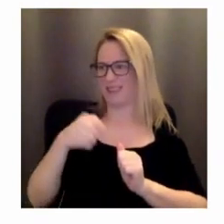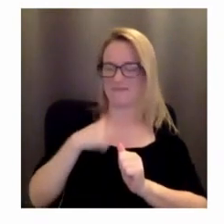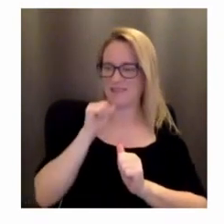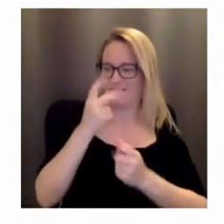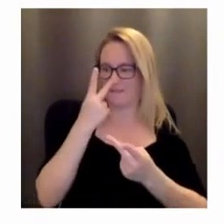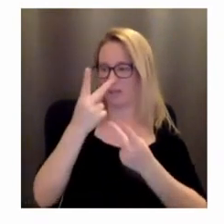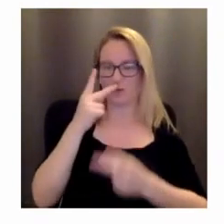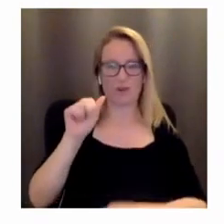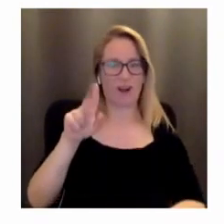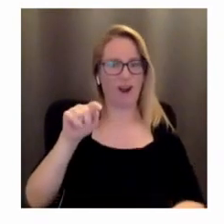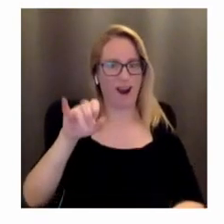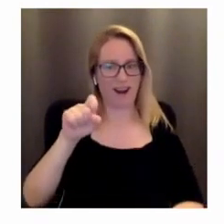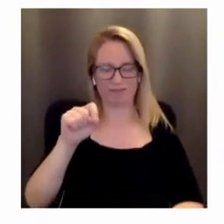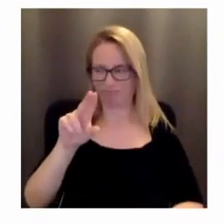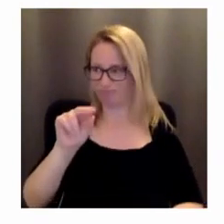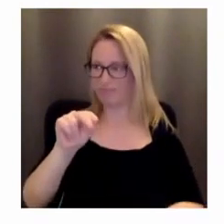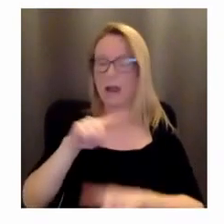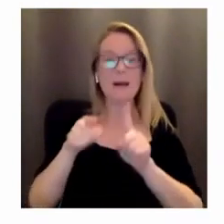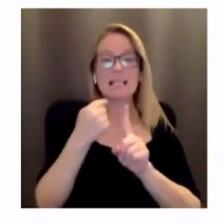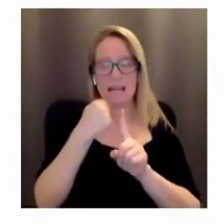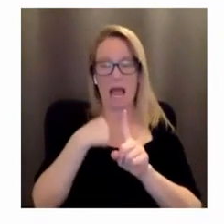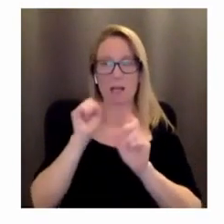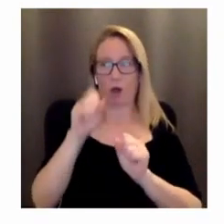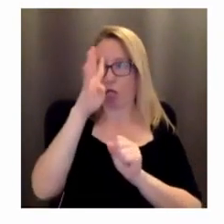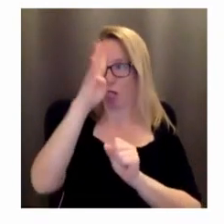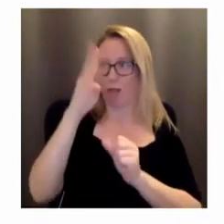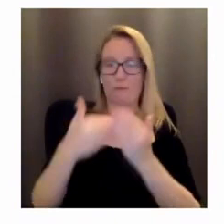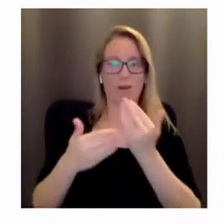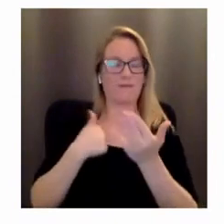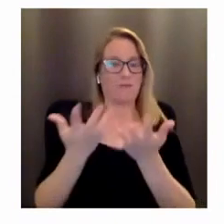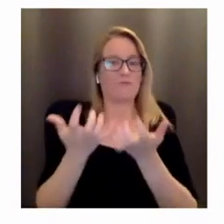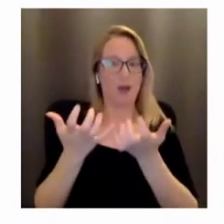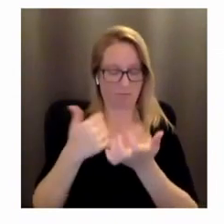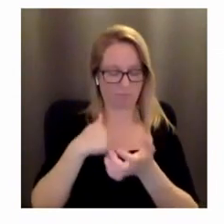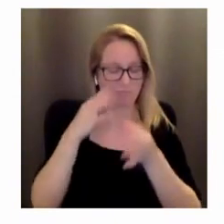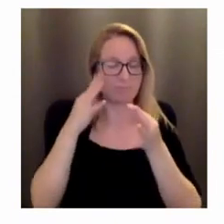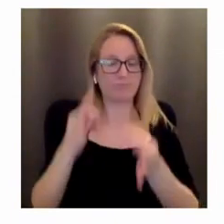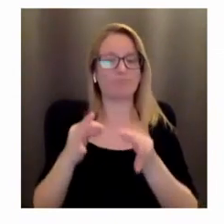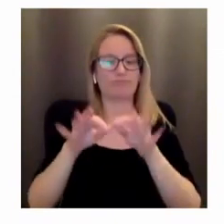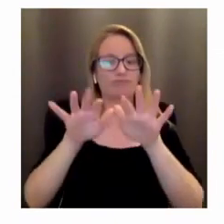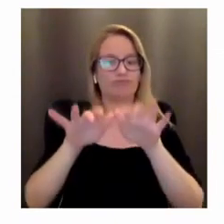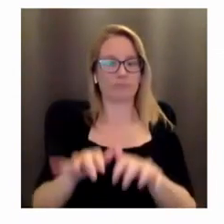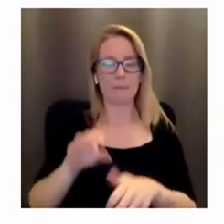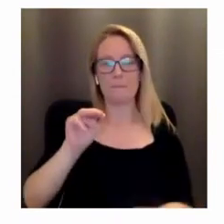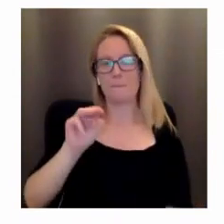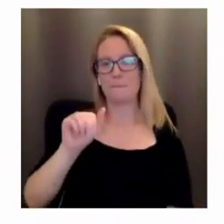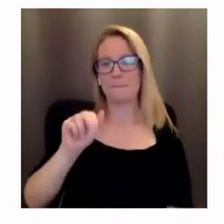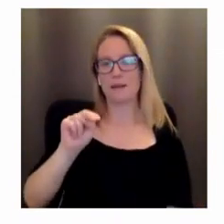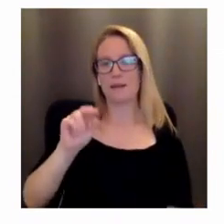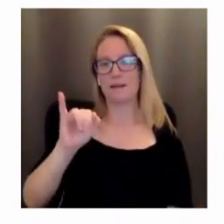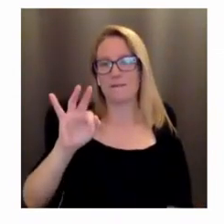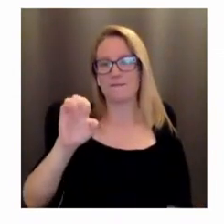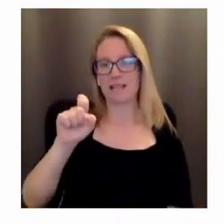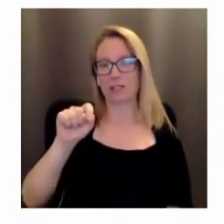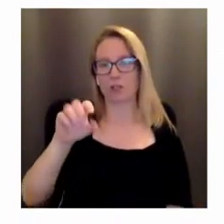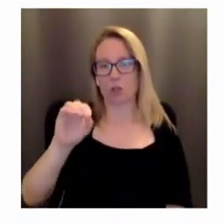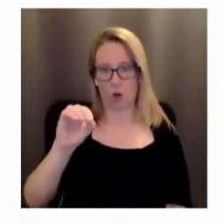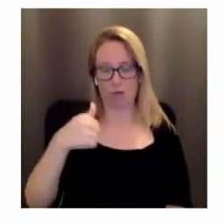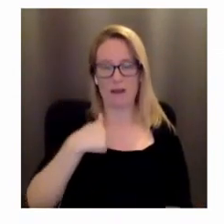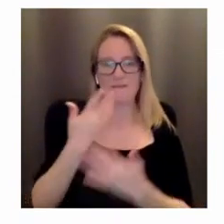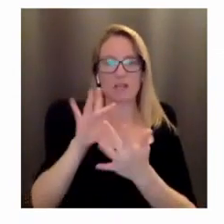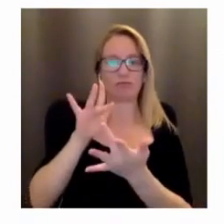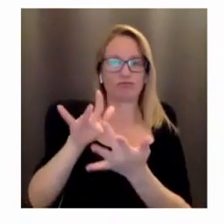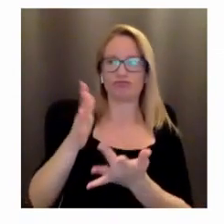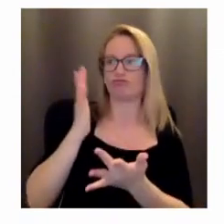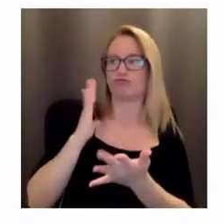artist. But they said I could make whatever I wanted. So I decided to write a manifesto. And I reached out to past